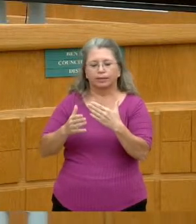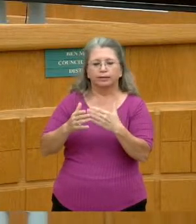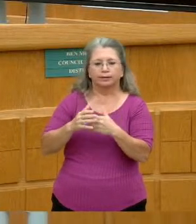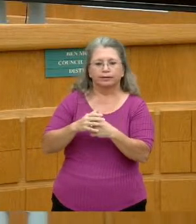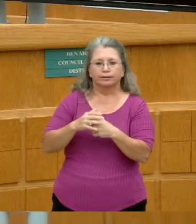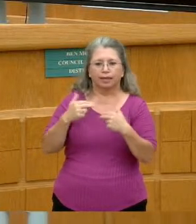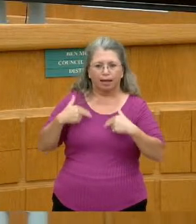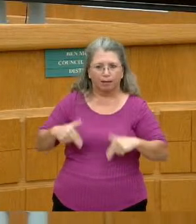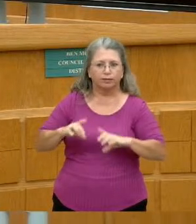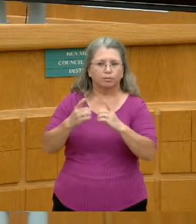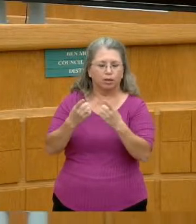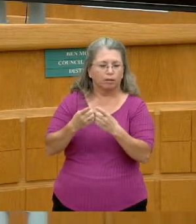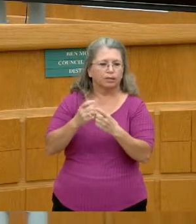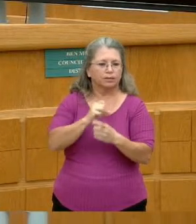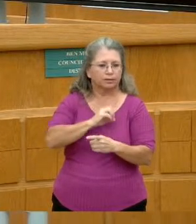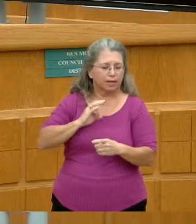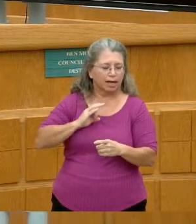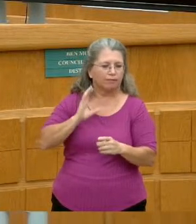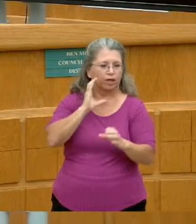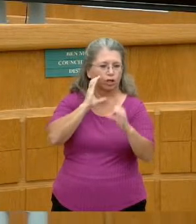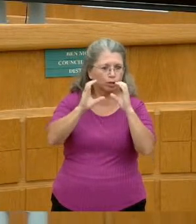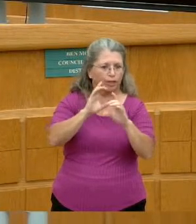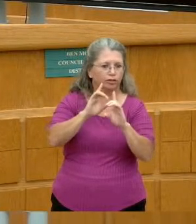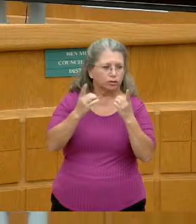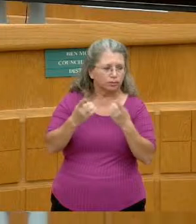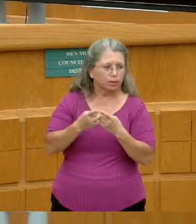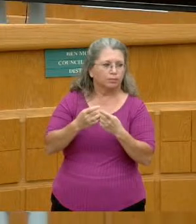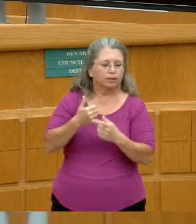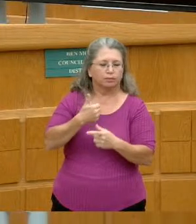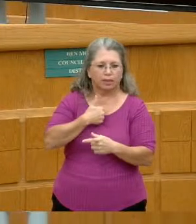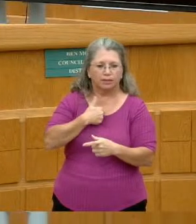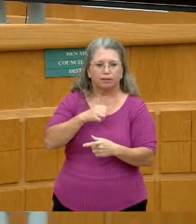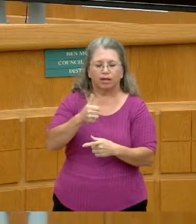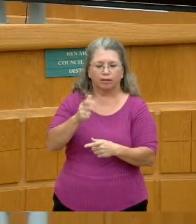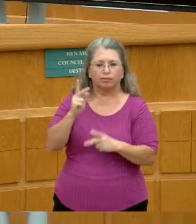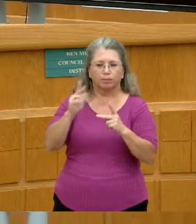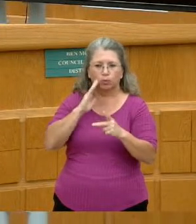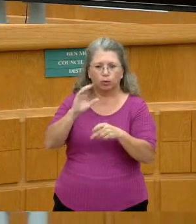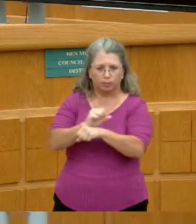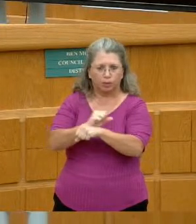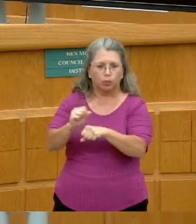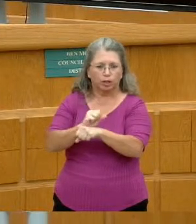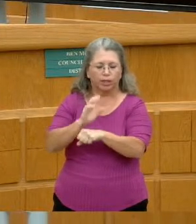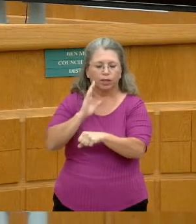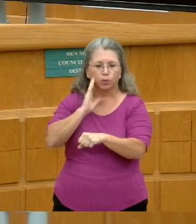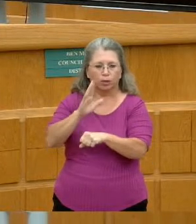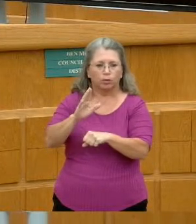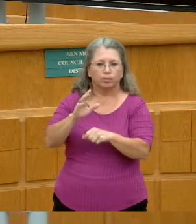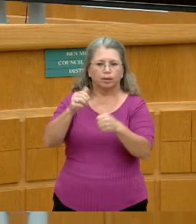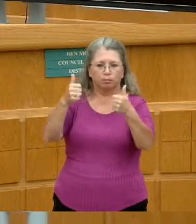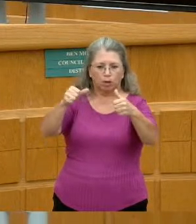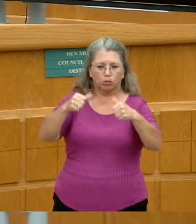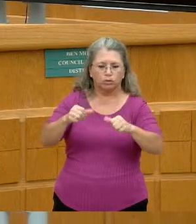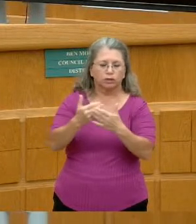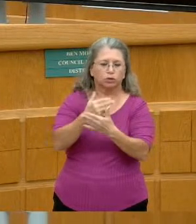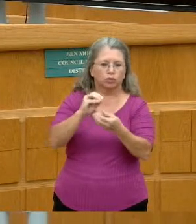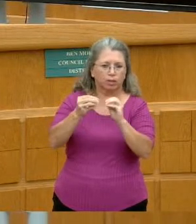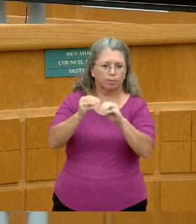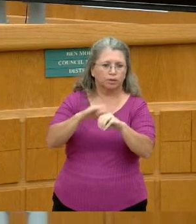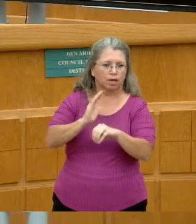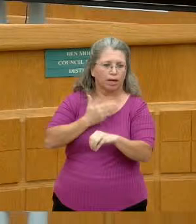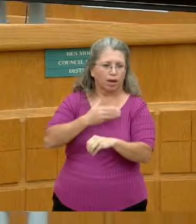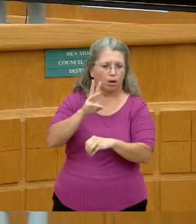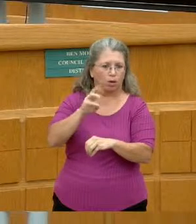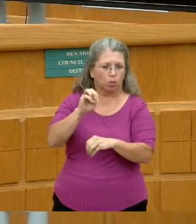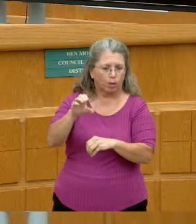the health department, our communications department, myself and others will be working. So we'll be updating our website with